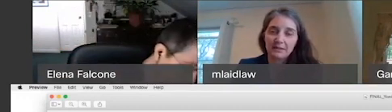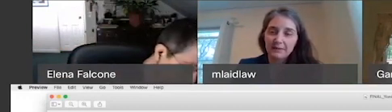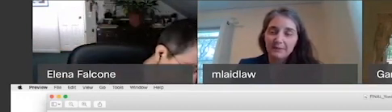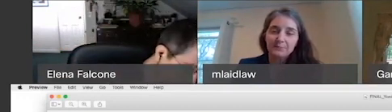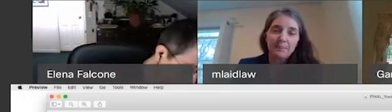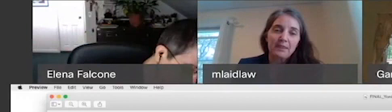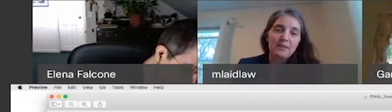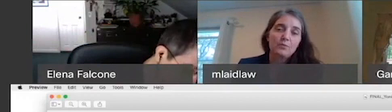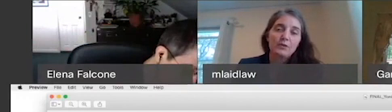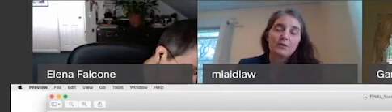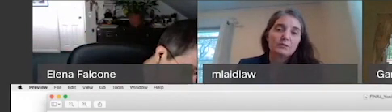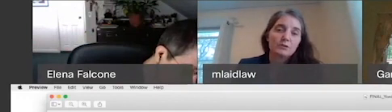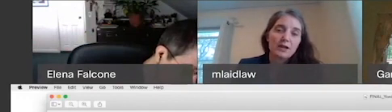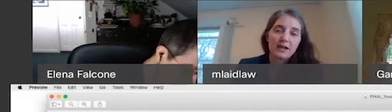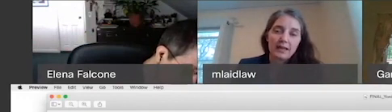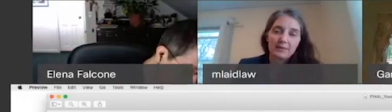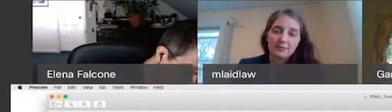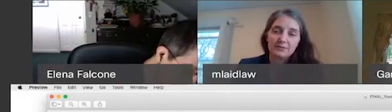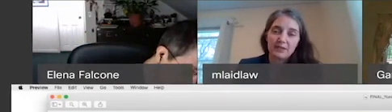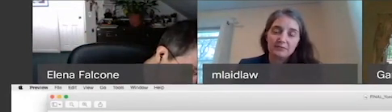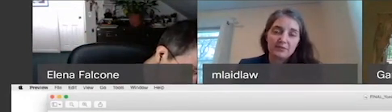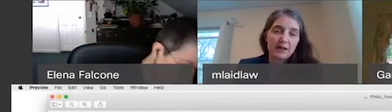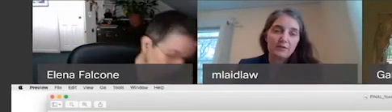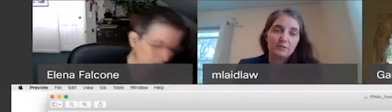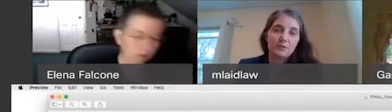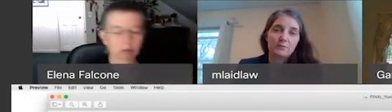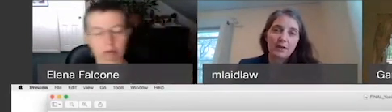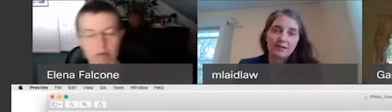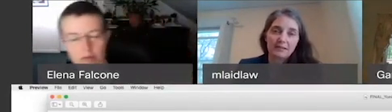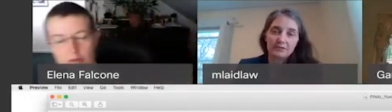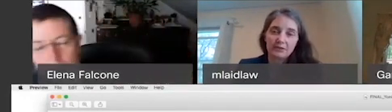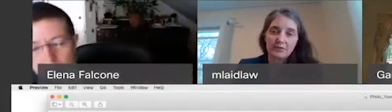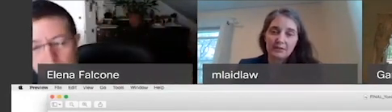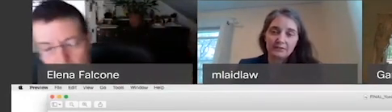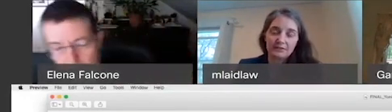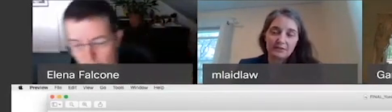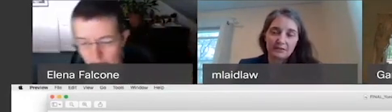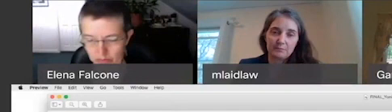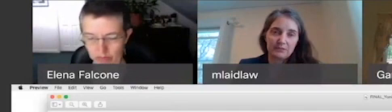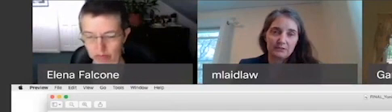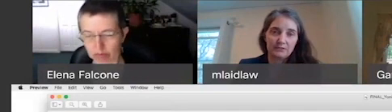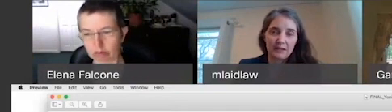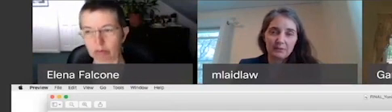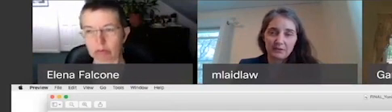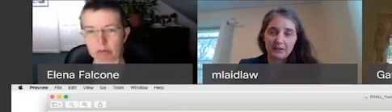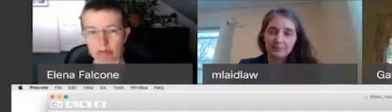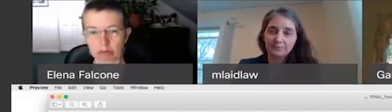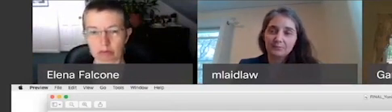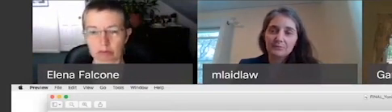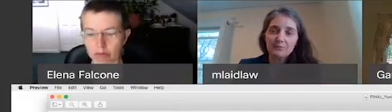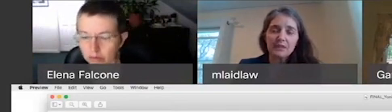public, wills were not able to be filed or processed during this particular time